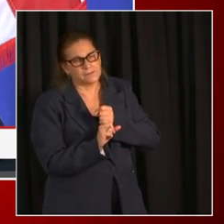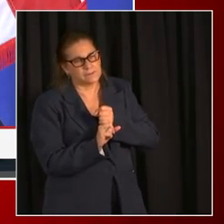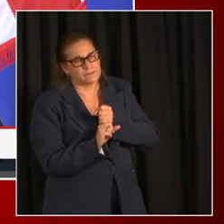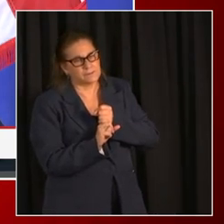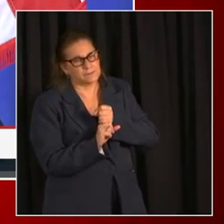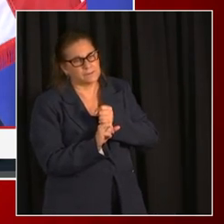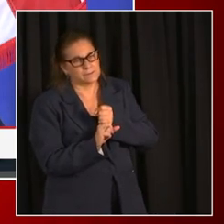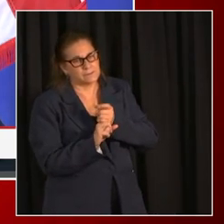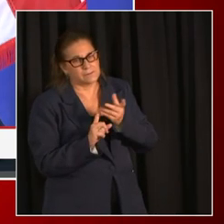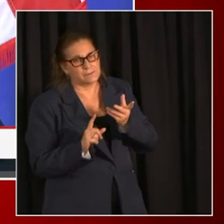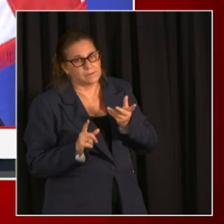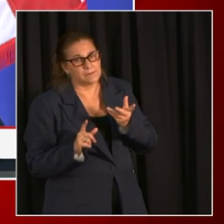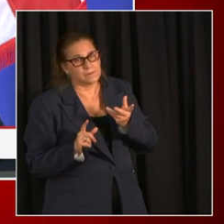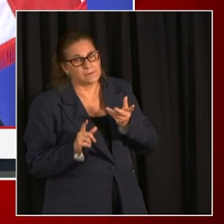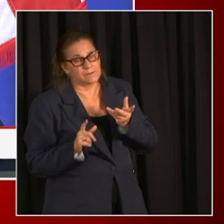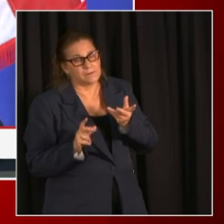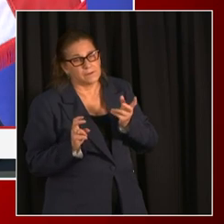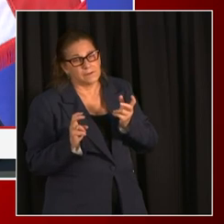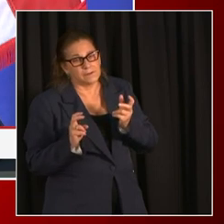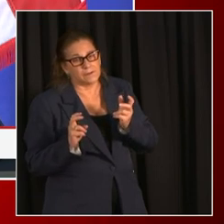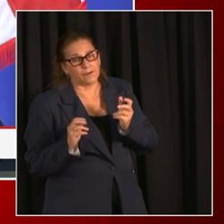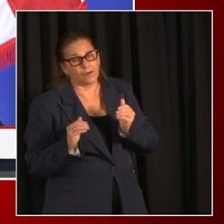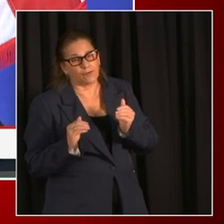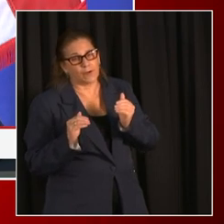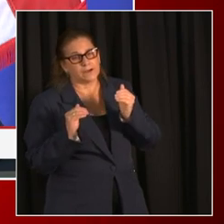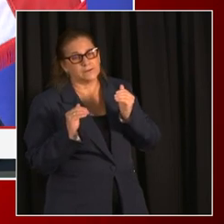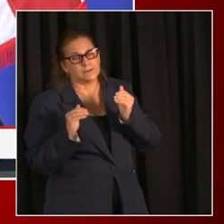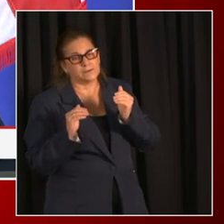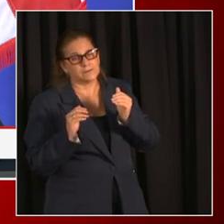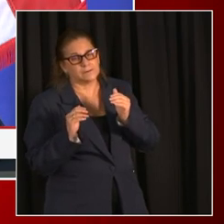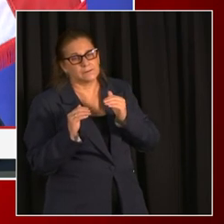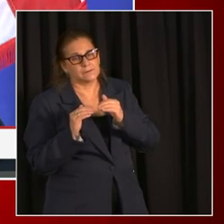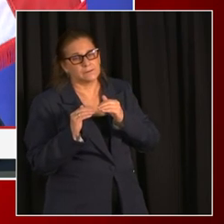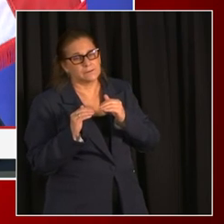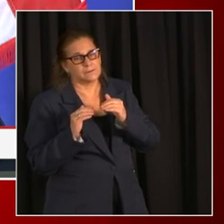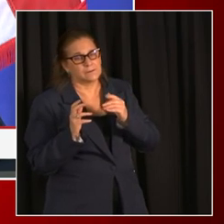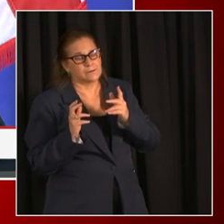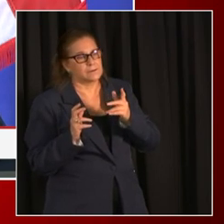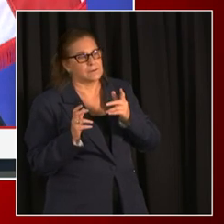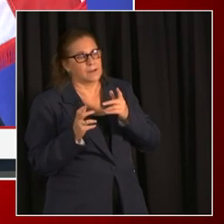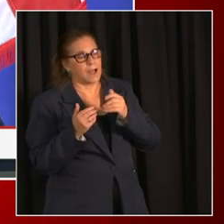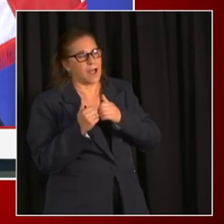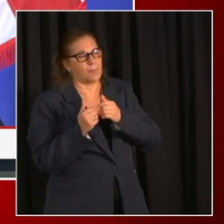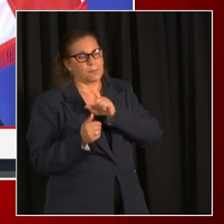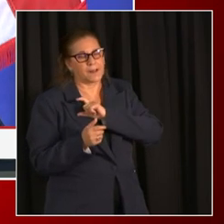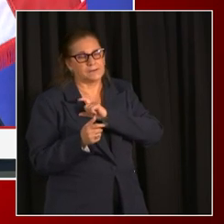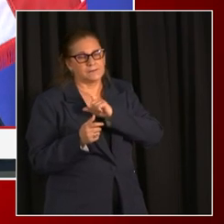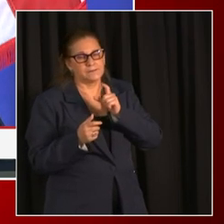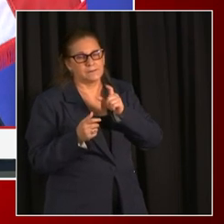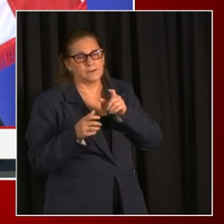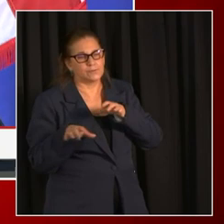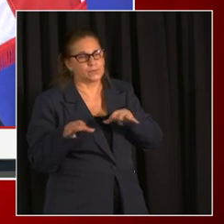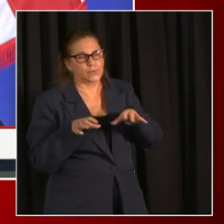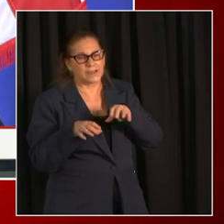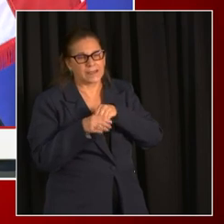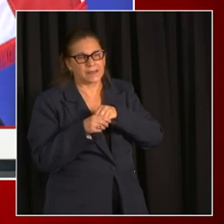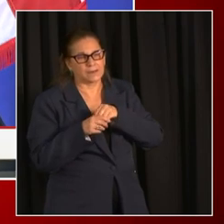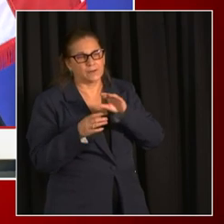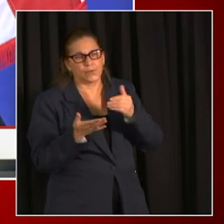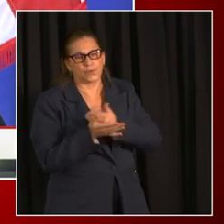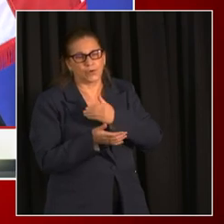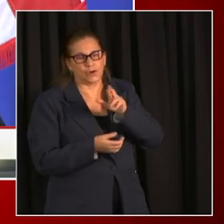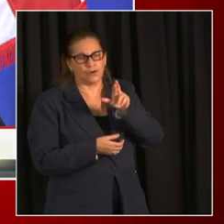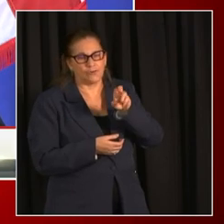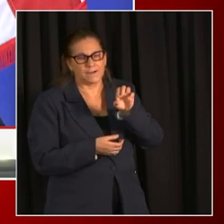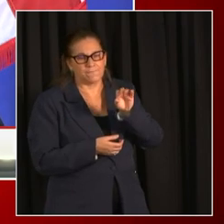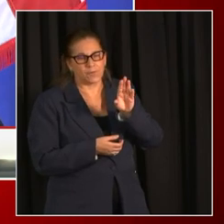but will at some point body cam video from that evening, from Thursday night, be released to the public for us to